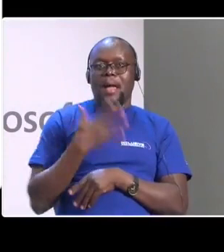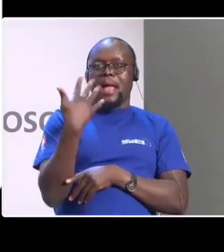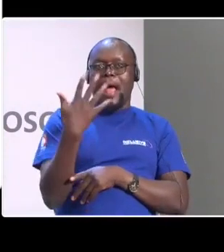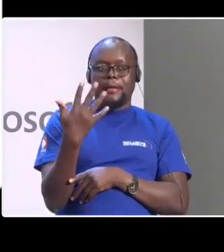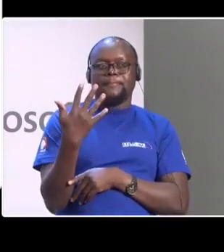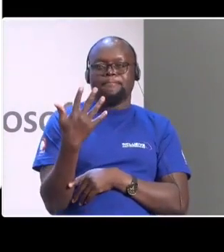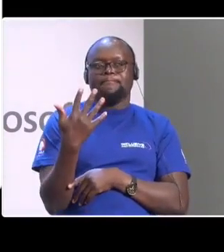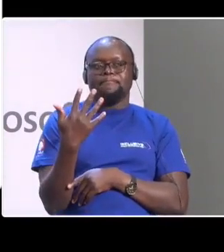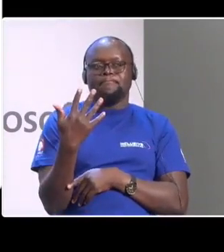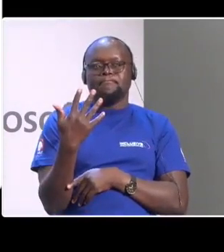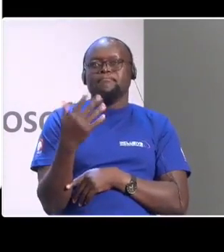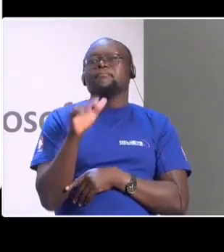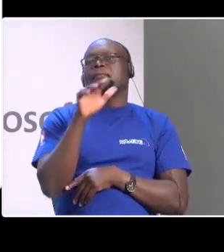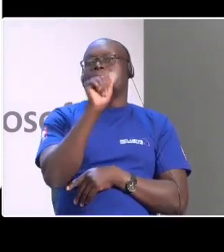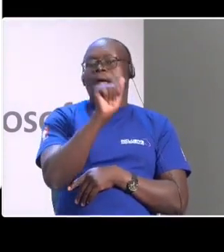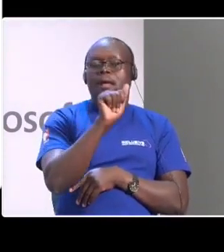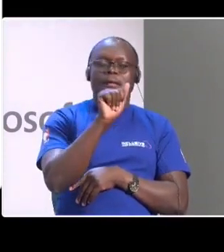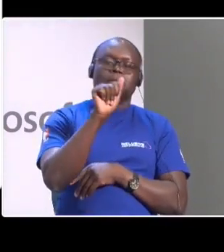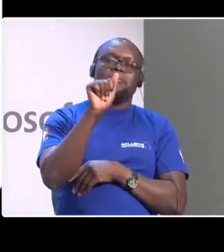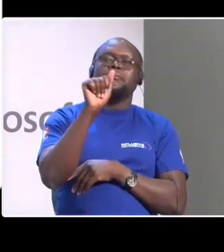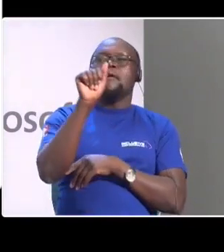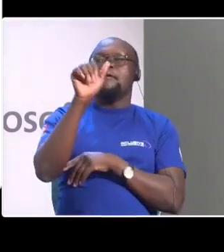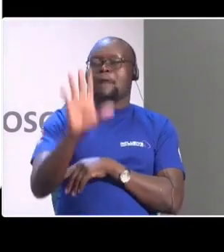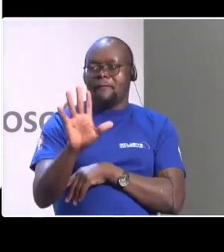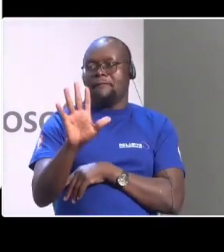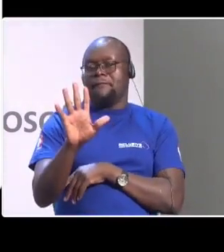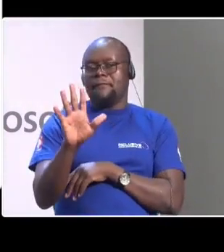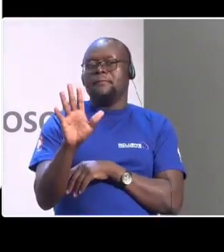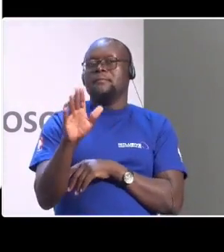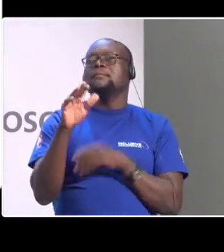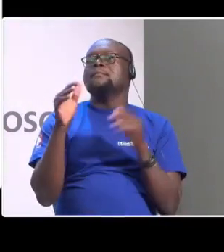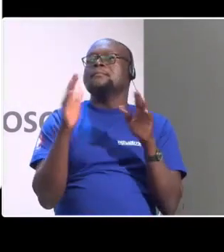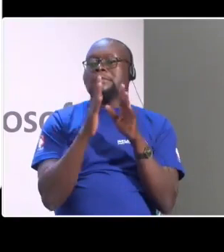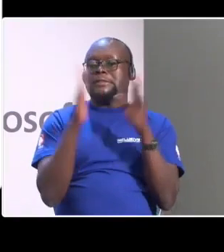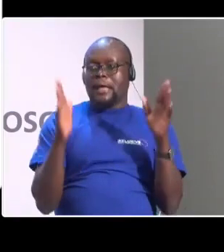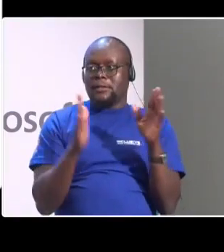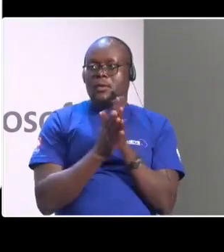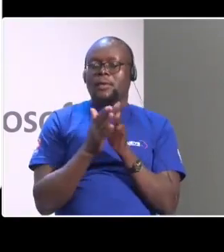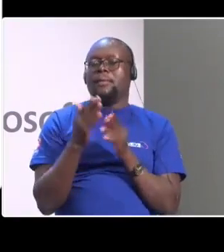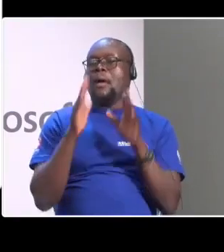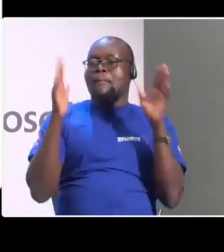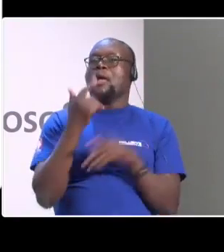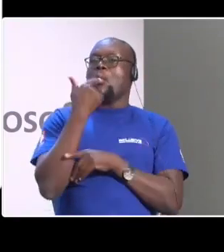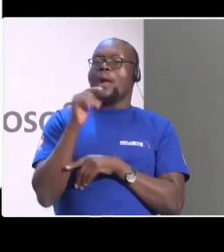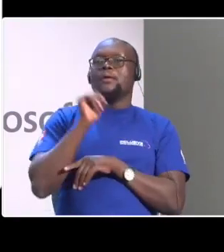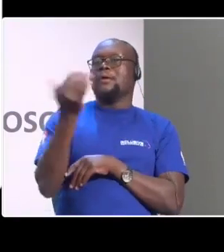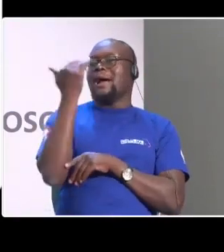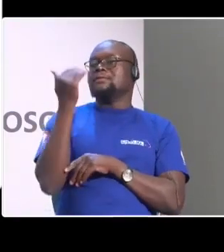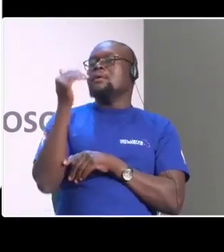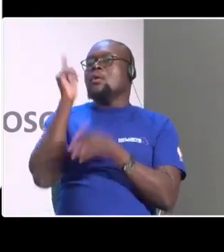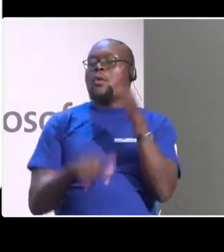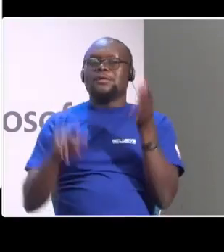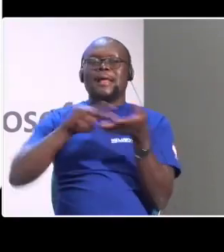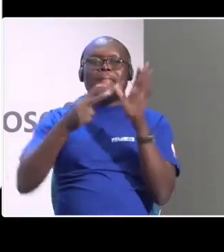of A5 size pale green book with a large white circle on it. Don't ask me what the white